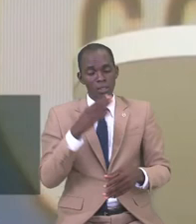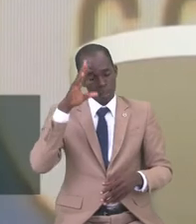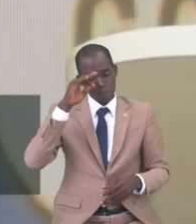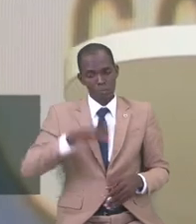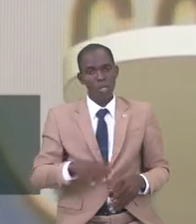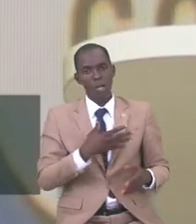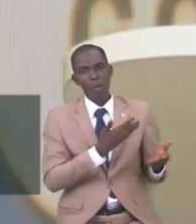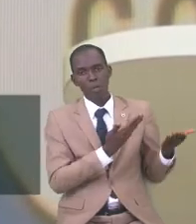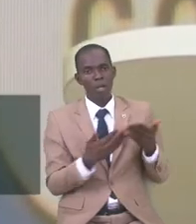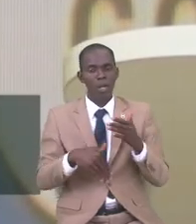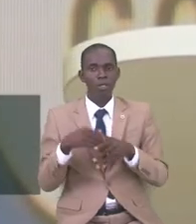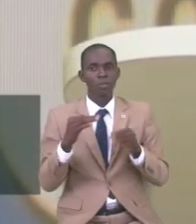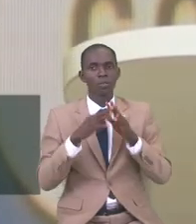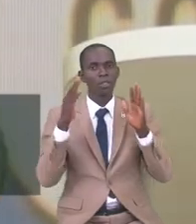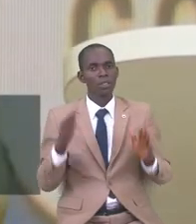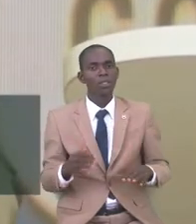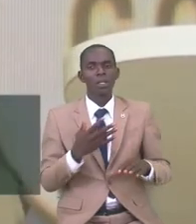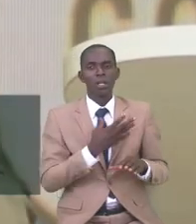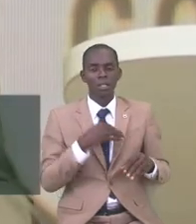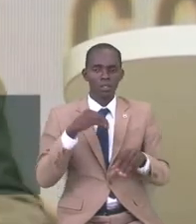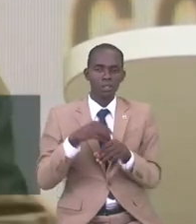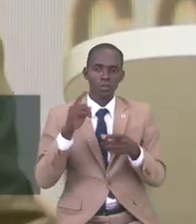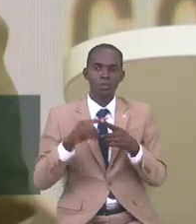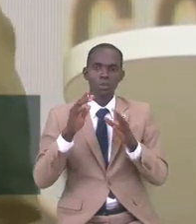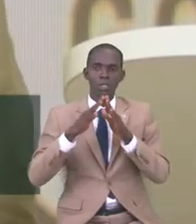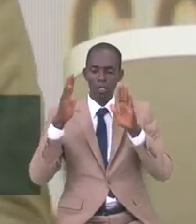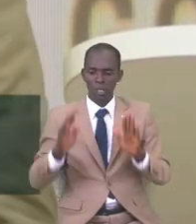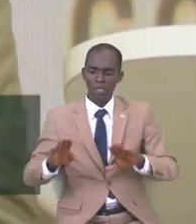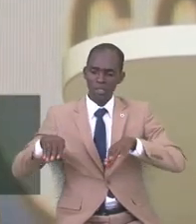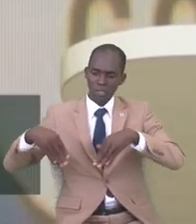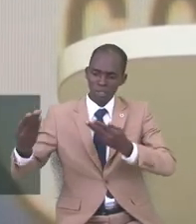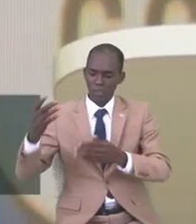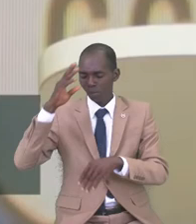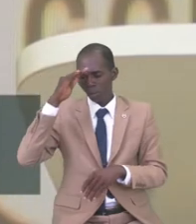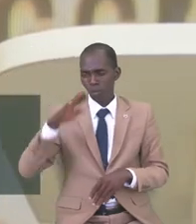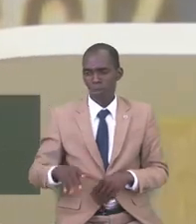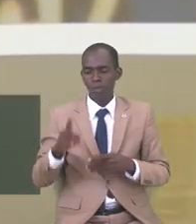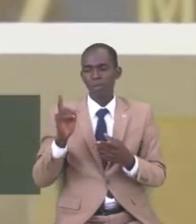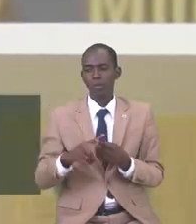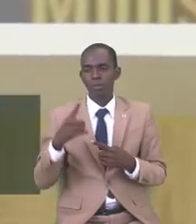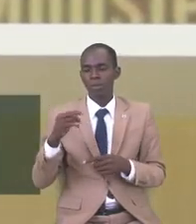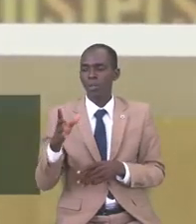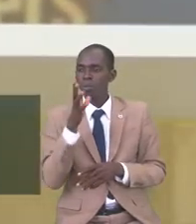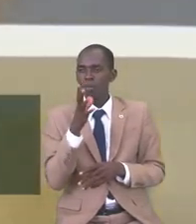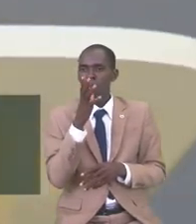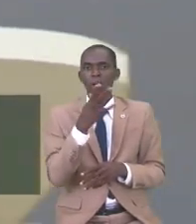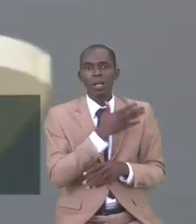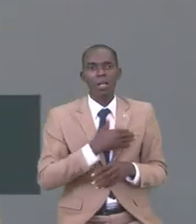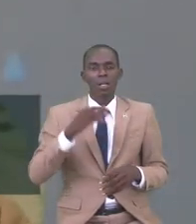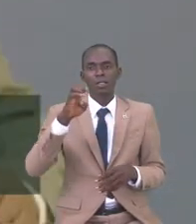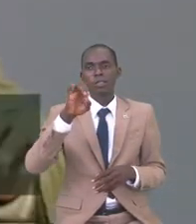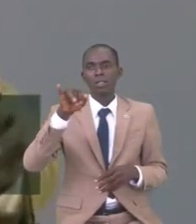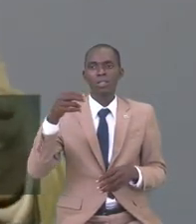his chamber, and into the house, and delivered him to his mother. And Elijah